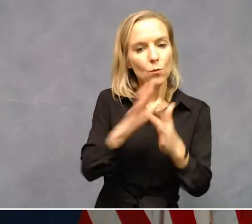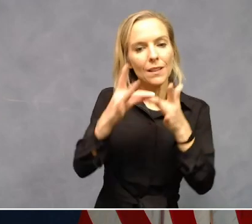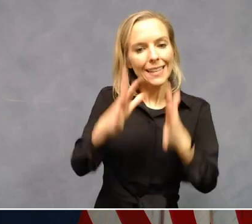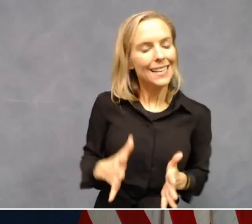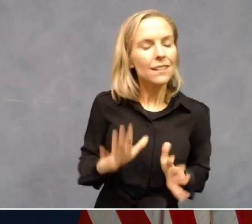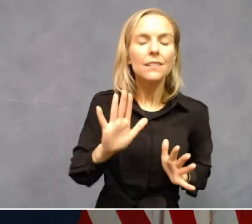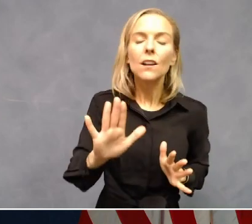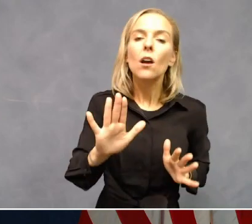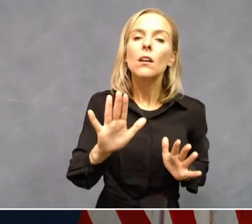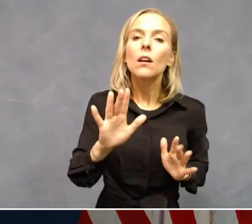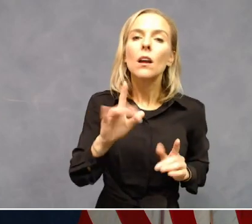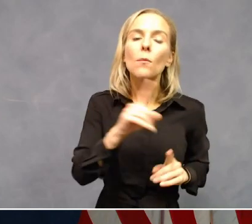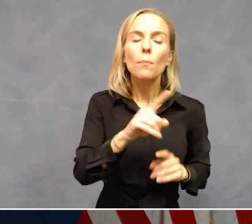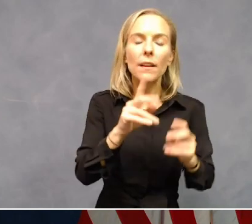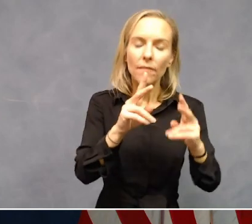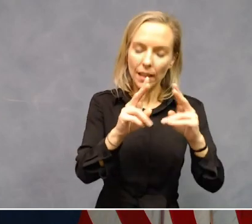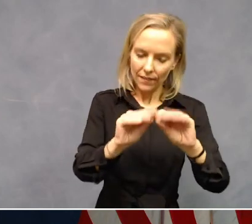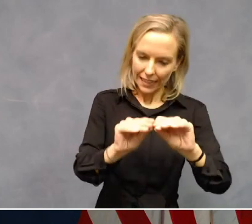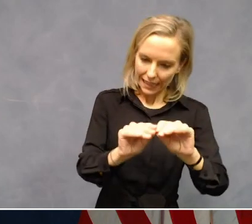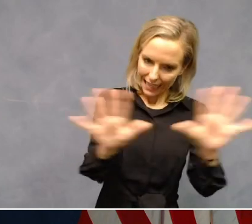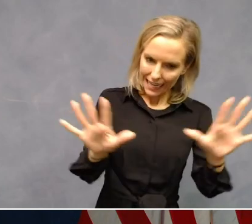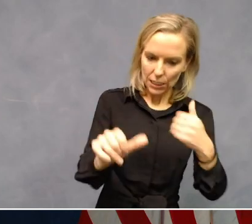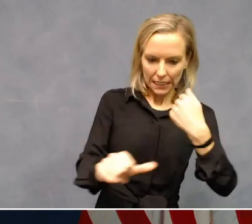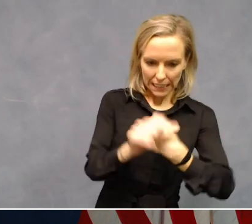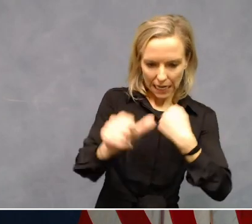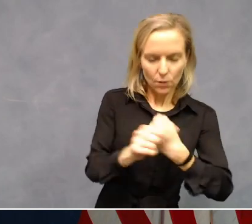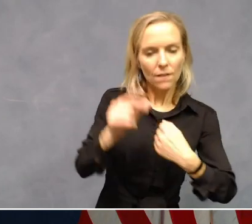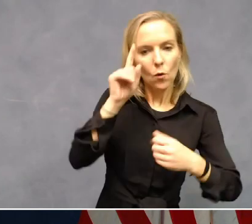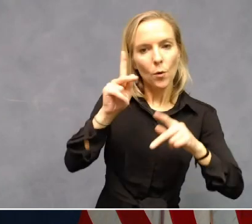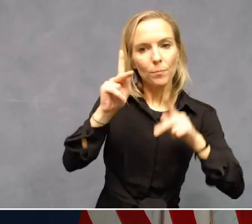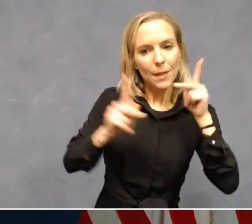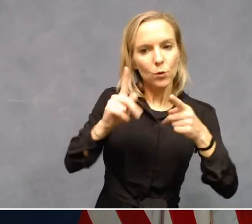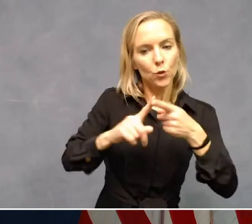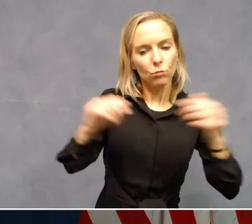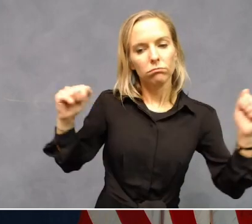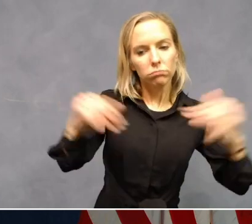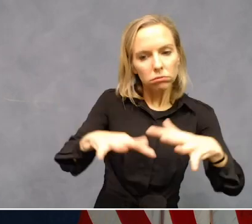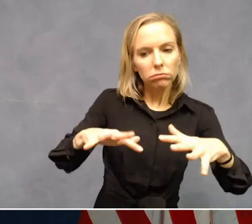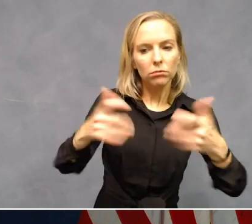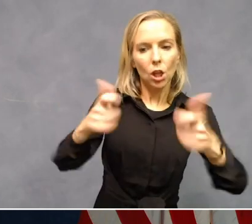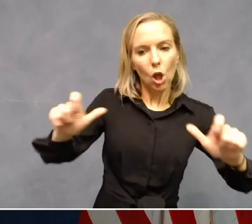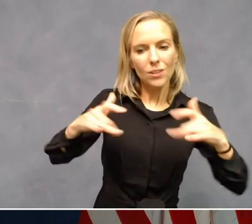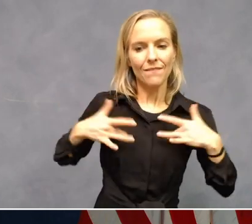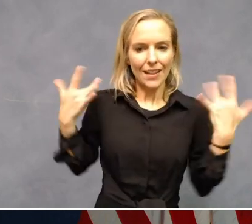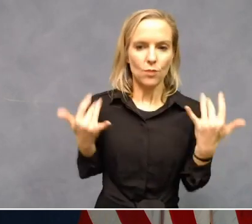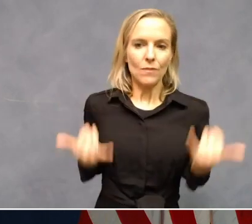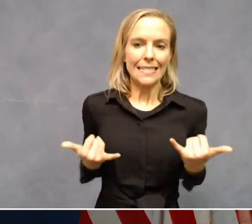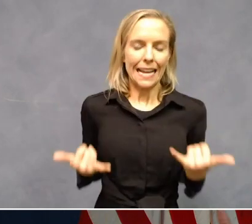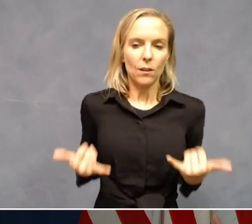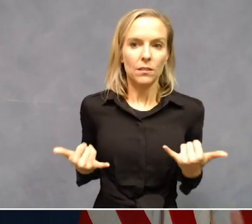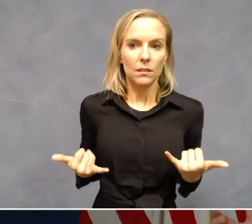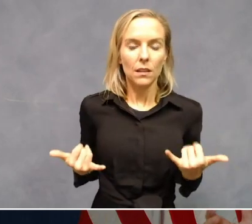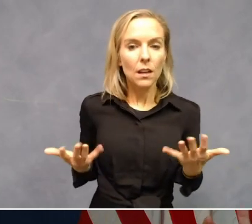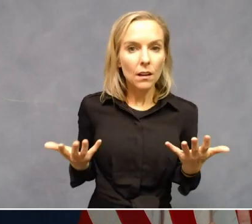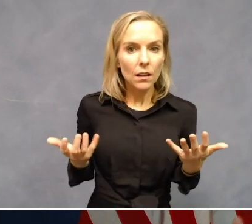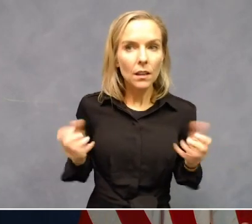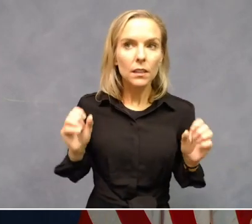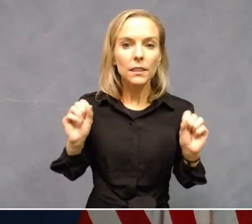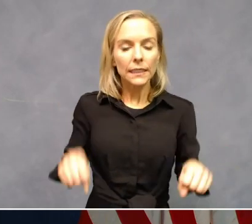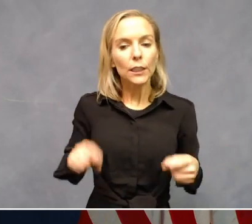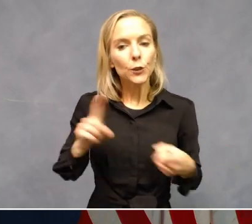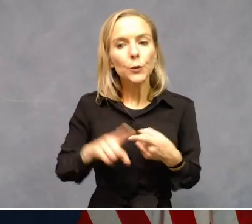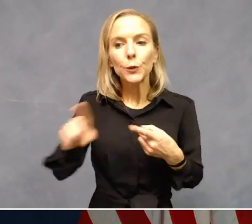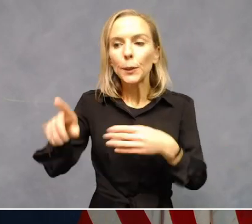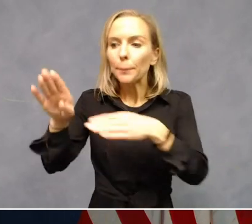ask them to be very clear that it is dangerous for individuals to go to large gatherings right now. If we can't appeal to the venues or the